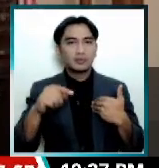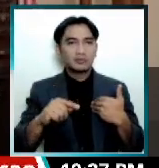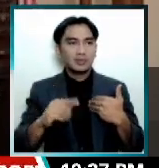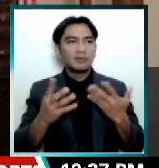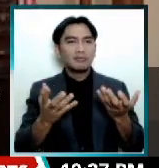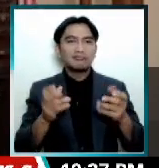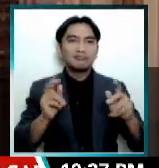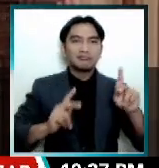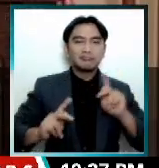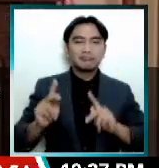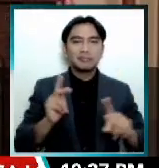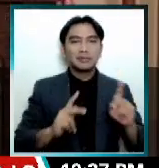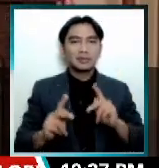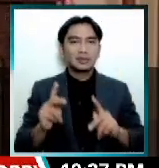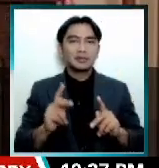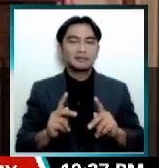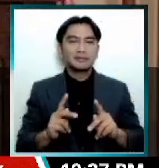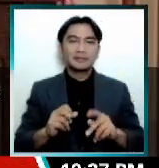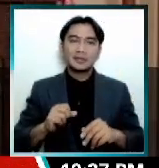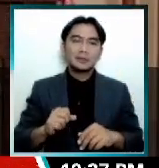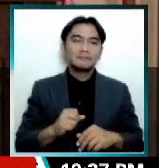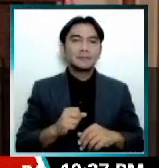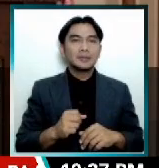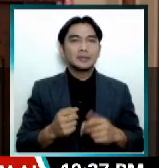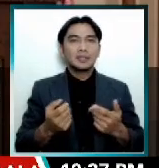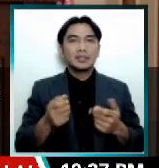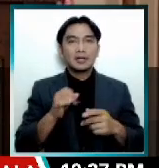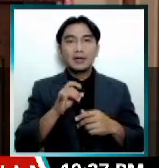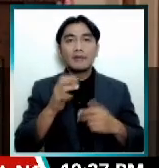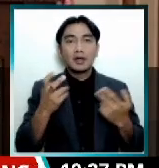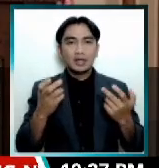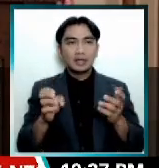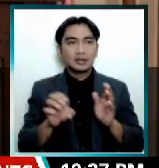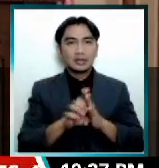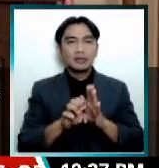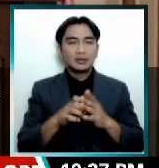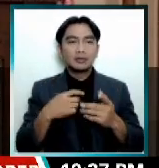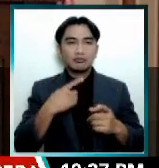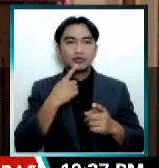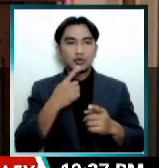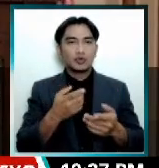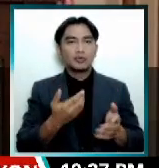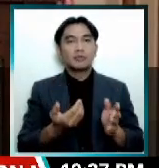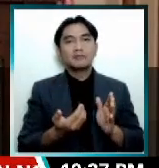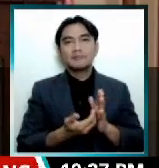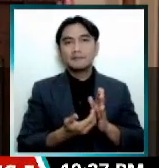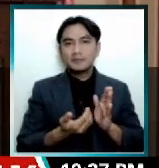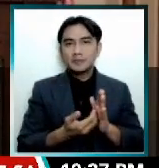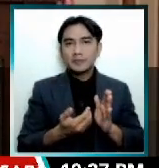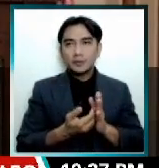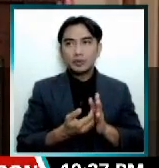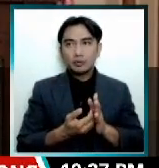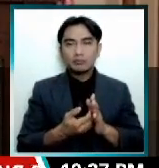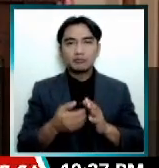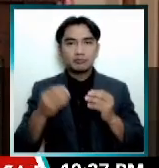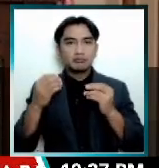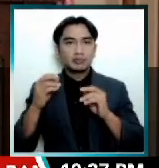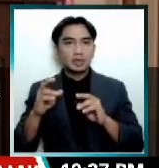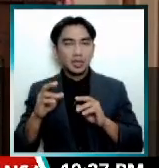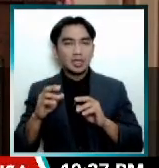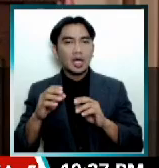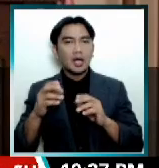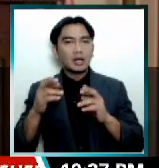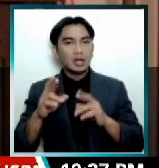not deserve this. If, and that is perhaps the prerogative of the city of Cebu, they insist